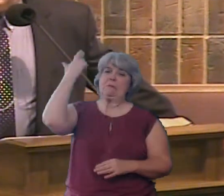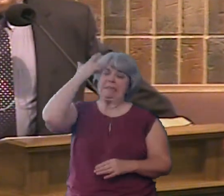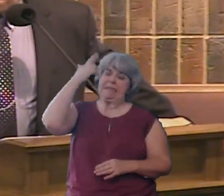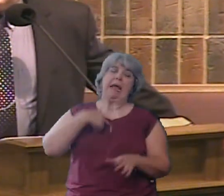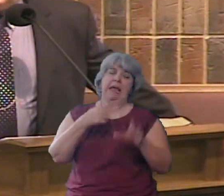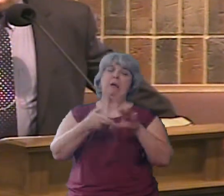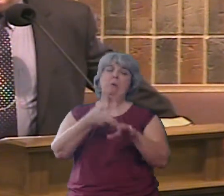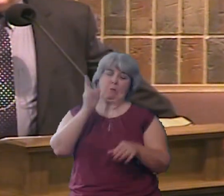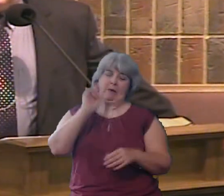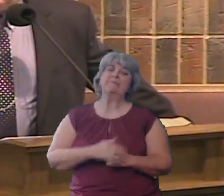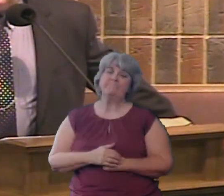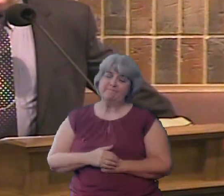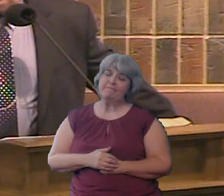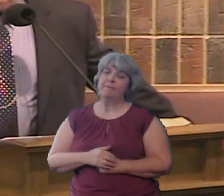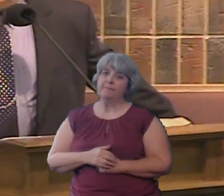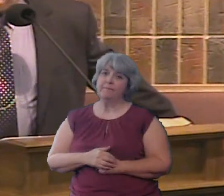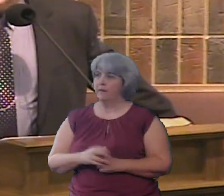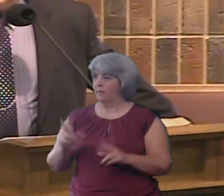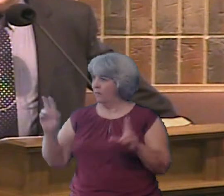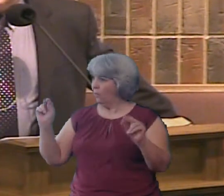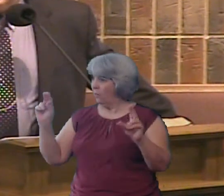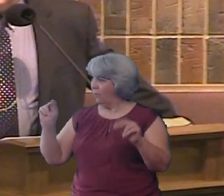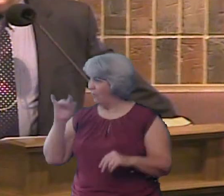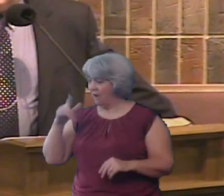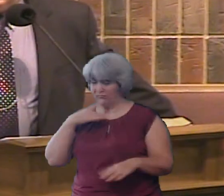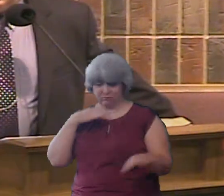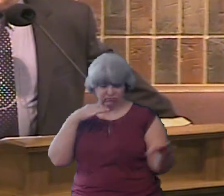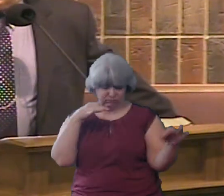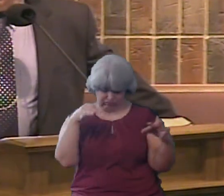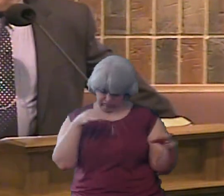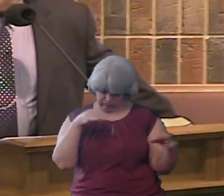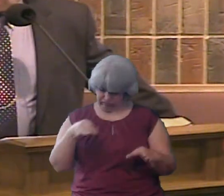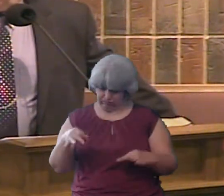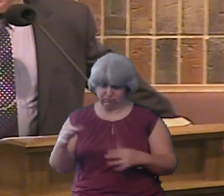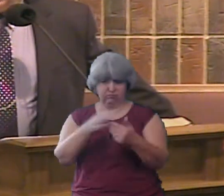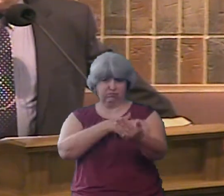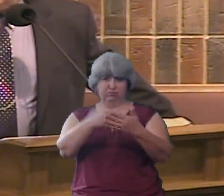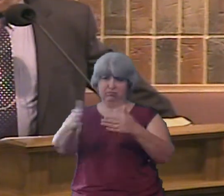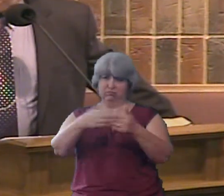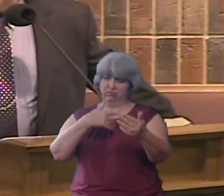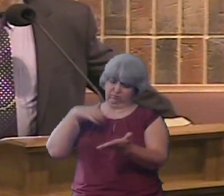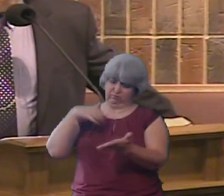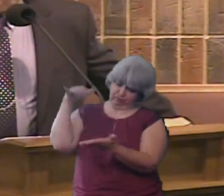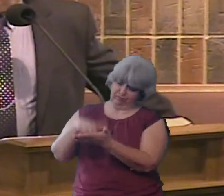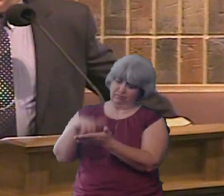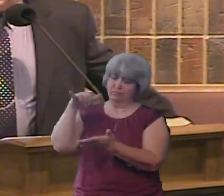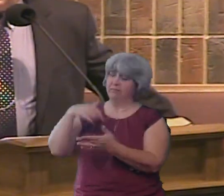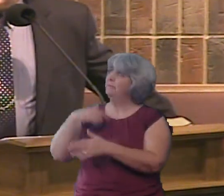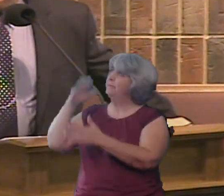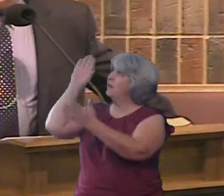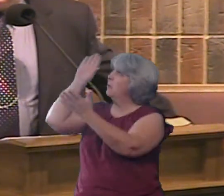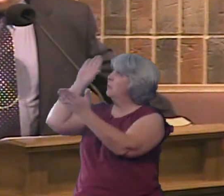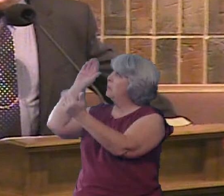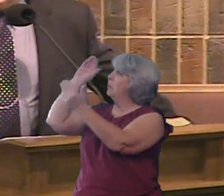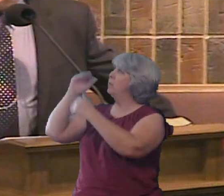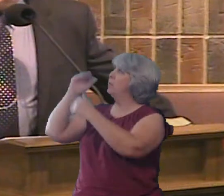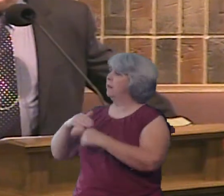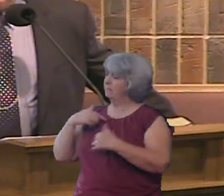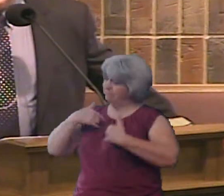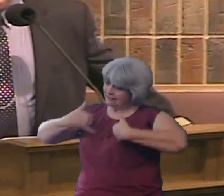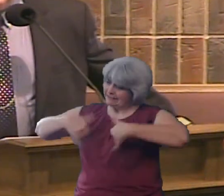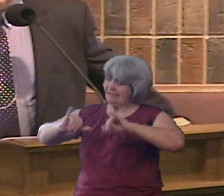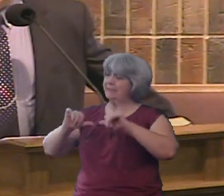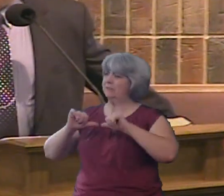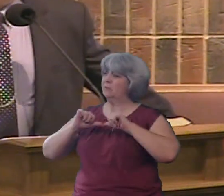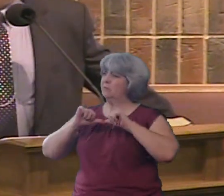Christian. All of this is done with a hopefulness. He's talking about why he's still holding on, why he seeks and